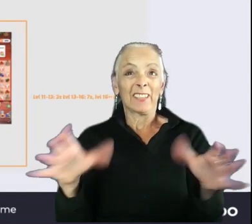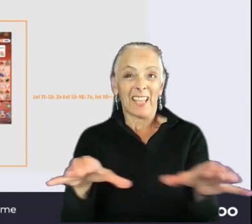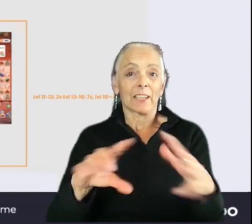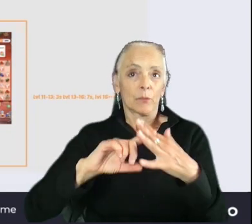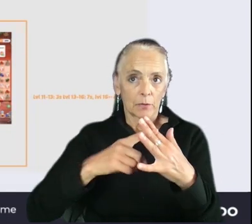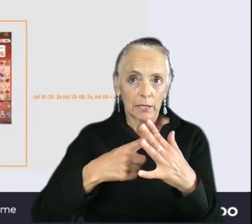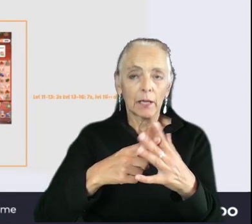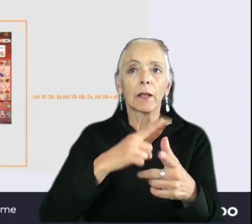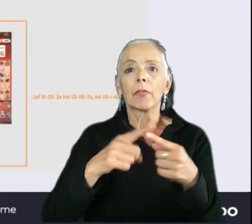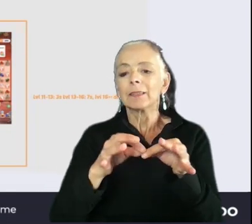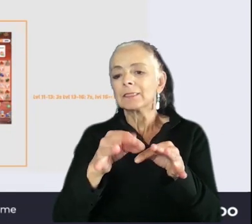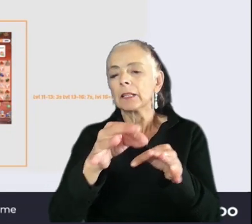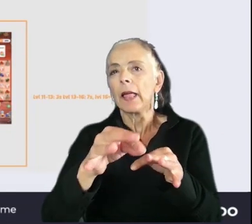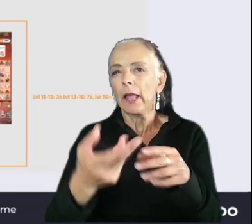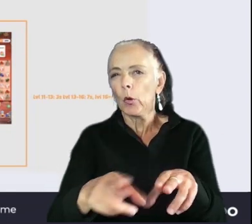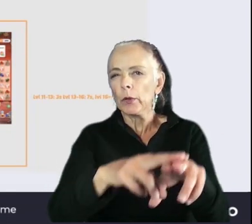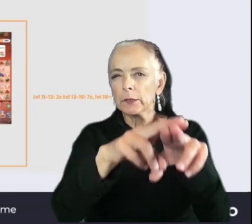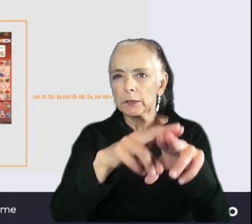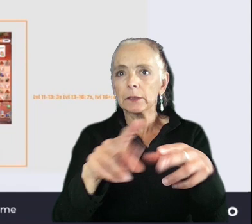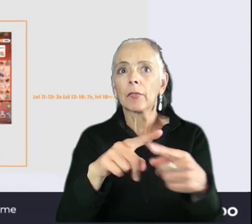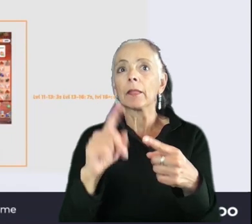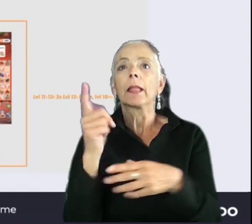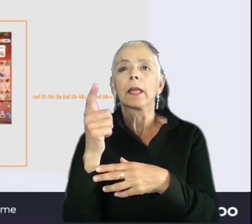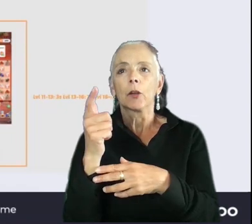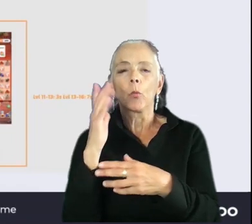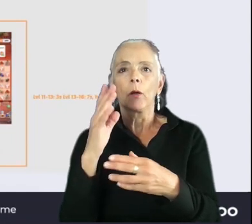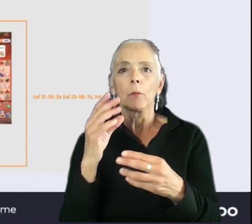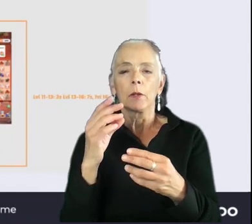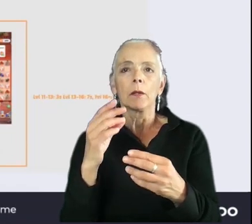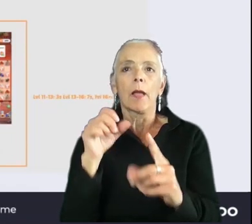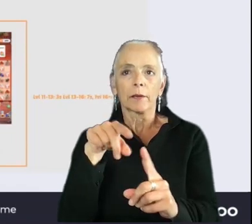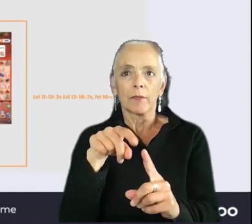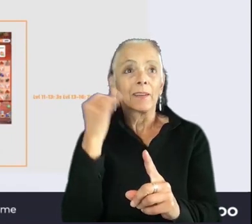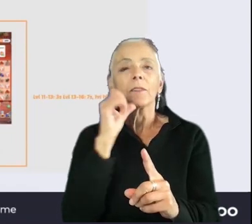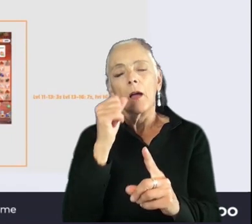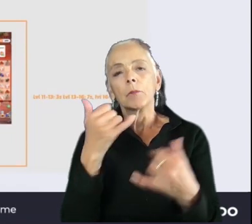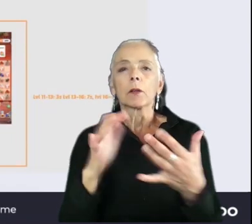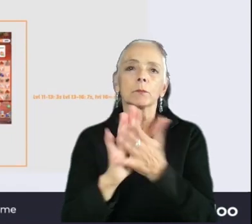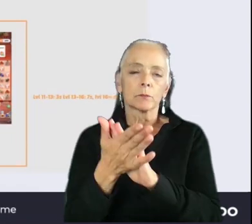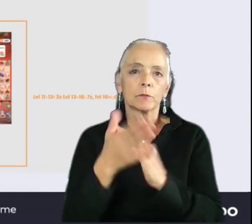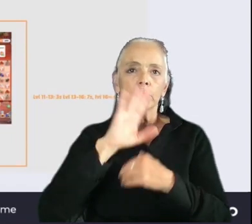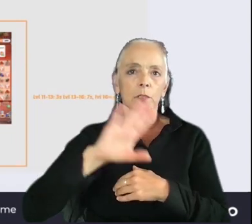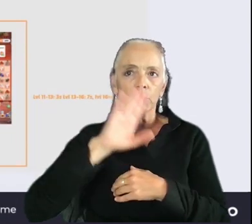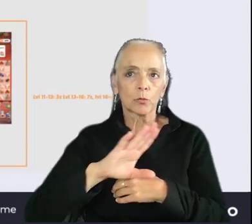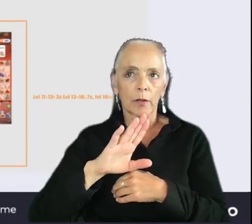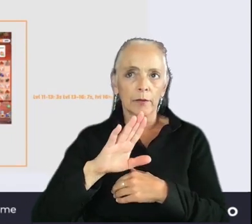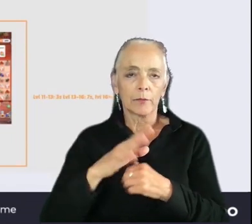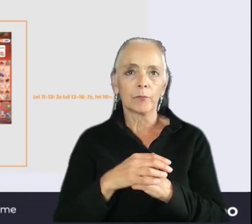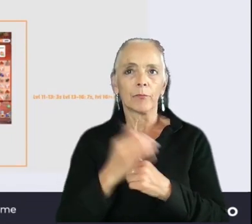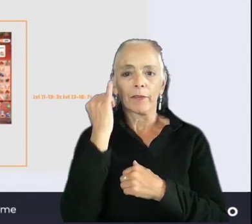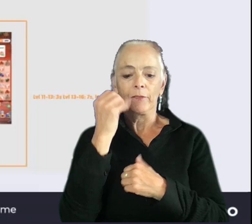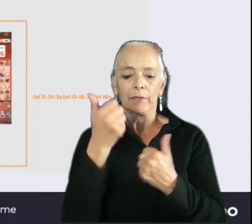will increase. And later it's going to be deactivated. Otherwise, players will get very frustrated that the game would not let them think